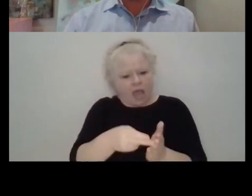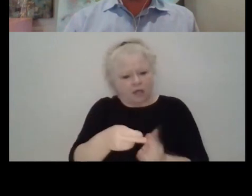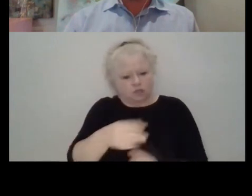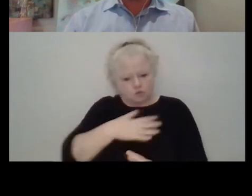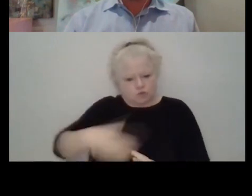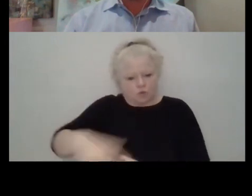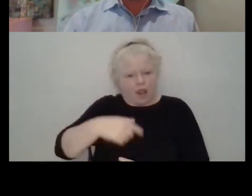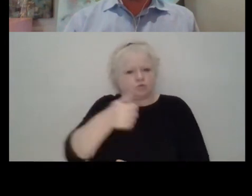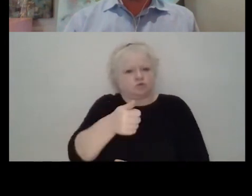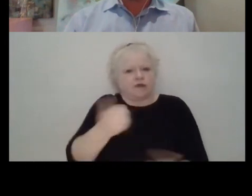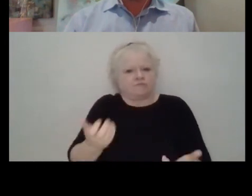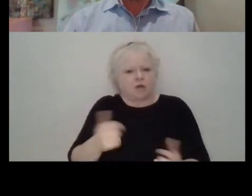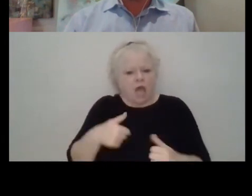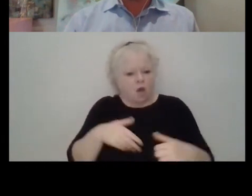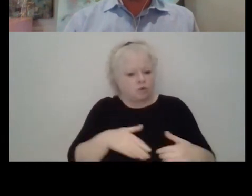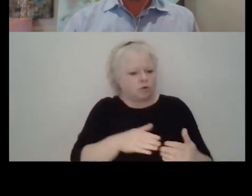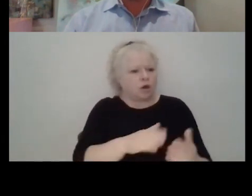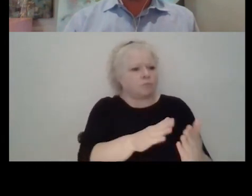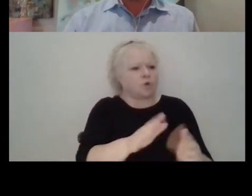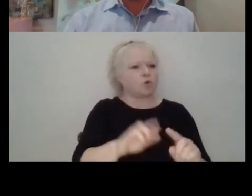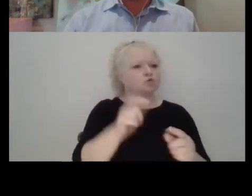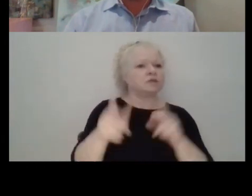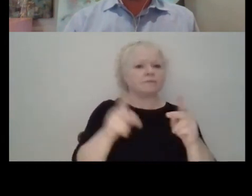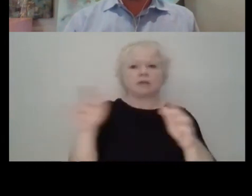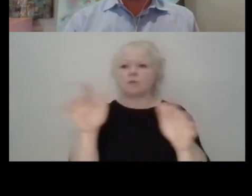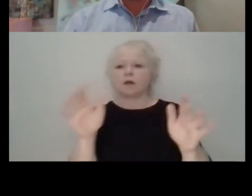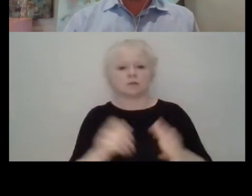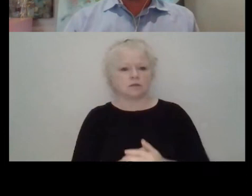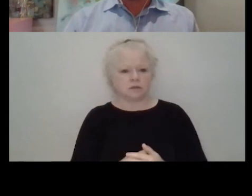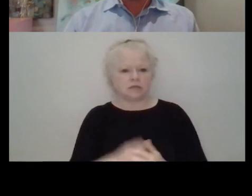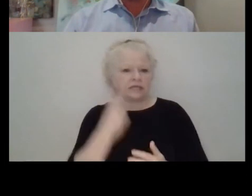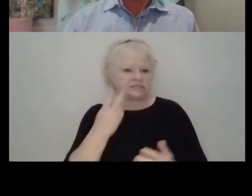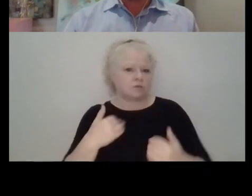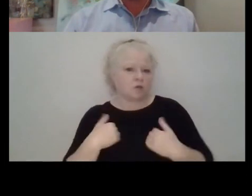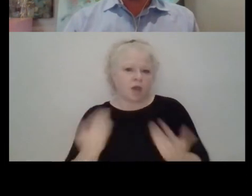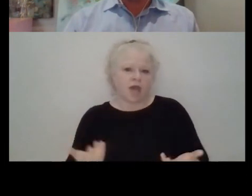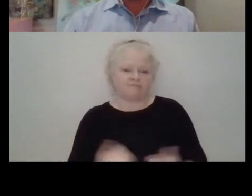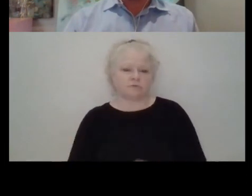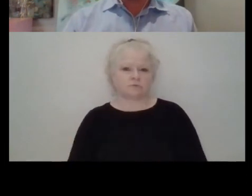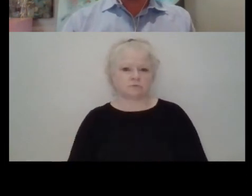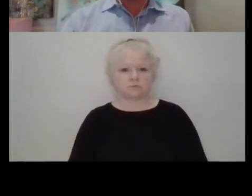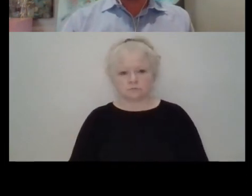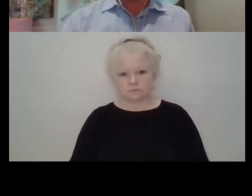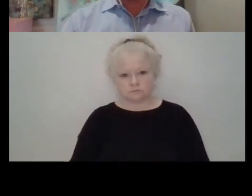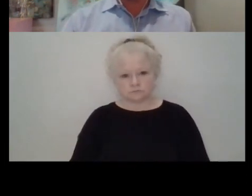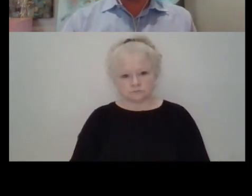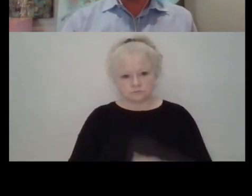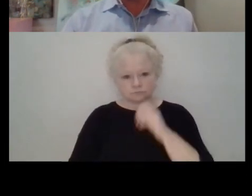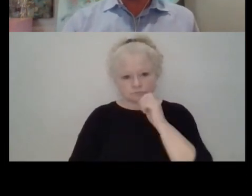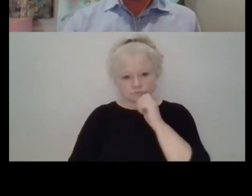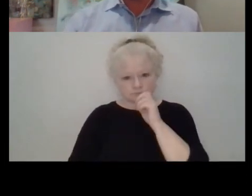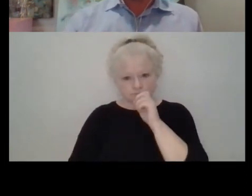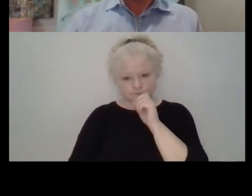and how you can approach with your context and see what you have at hand. And you know, just in